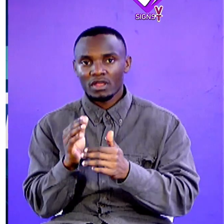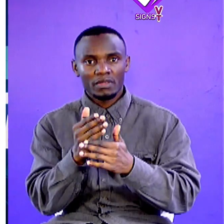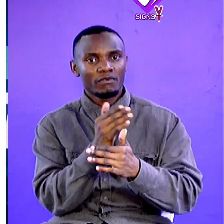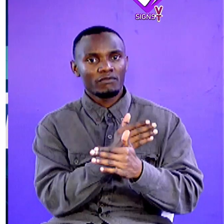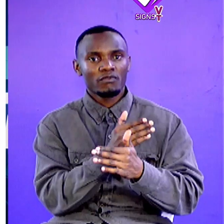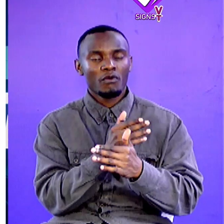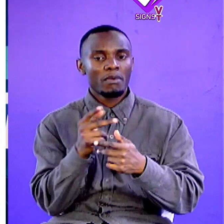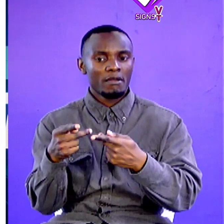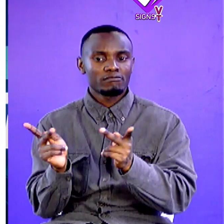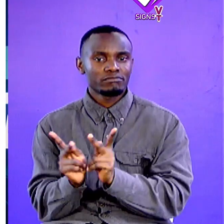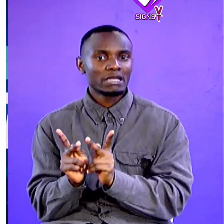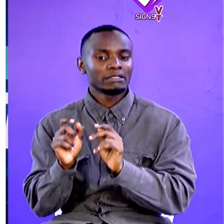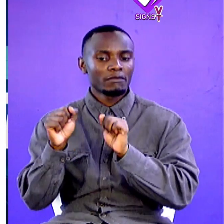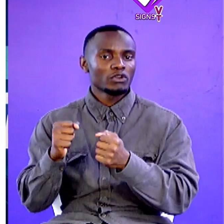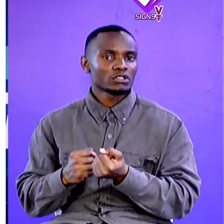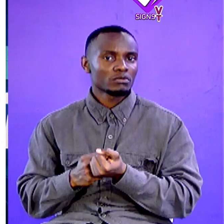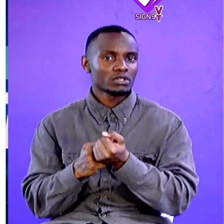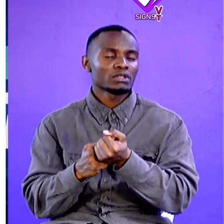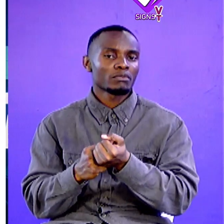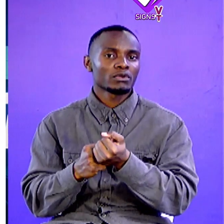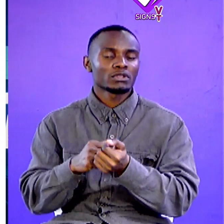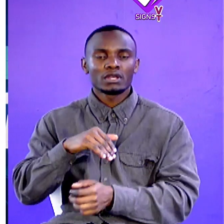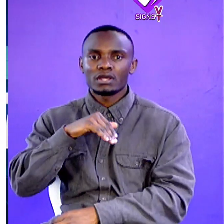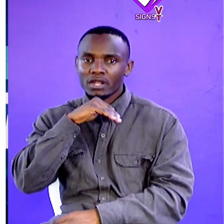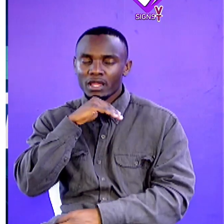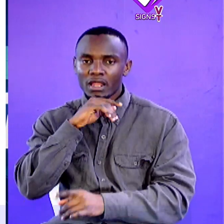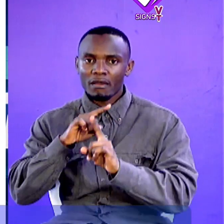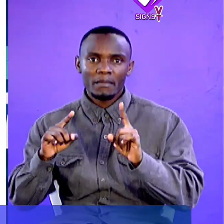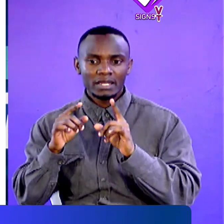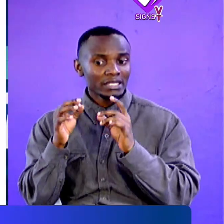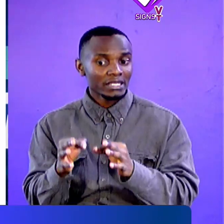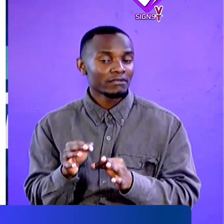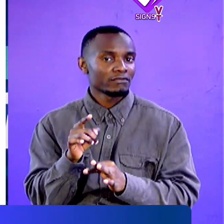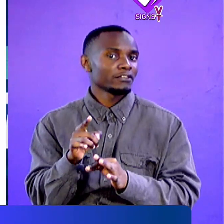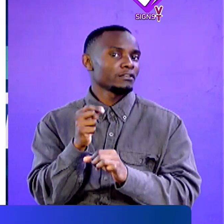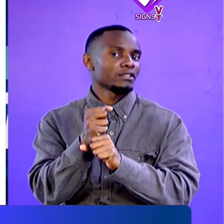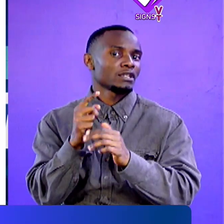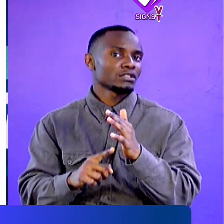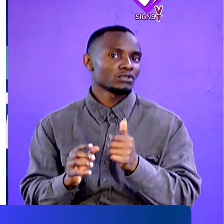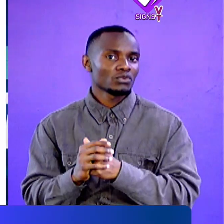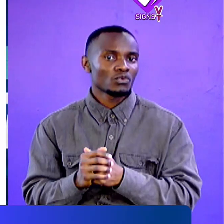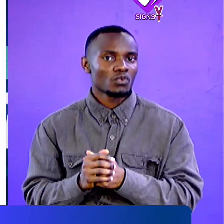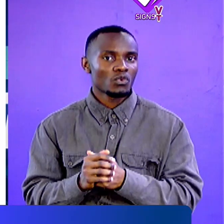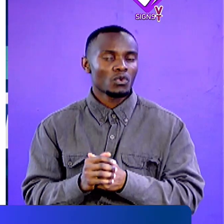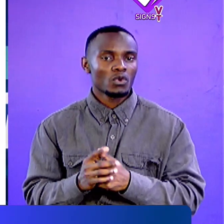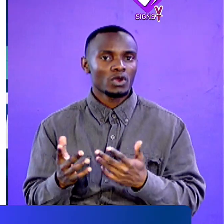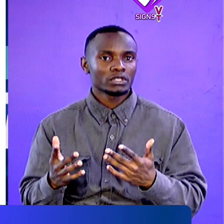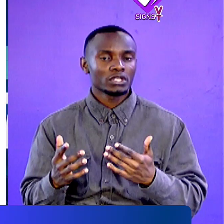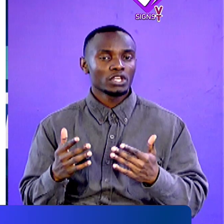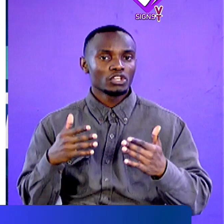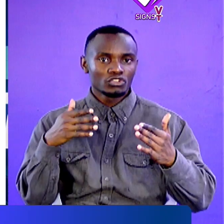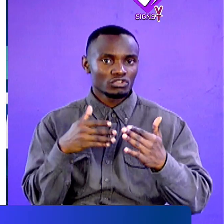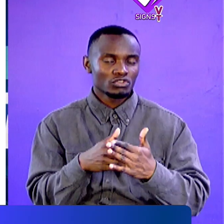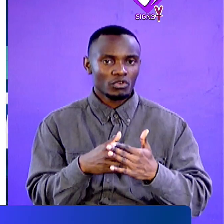might back Mr. Odinga's presidential bid, but only if he severs ties with President William